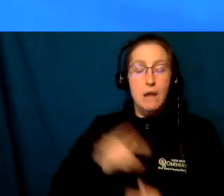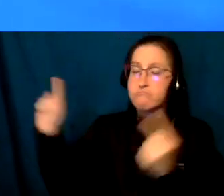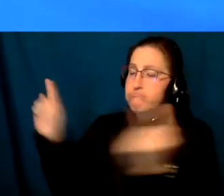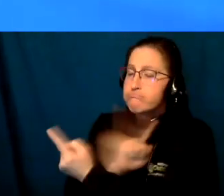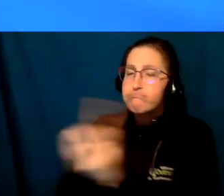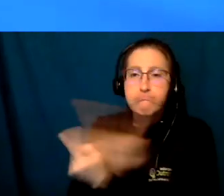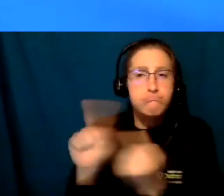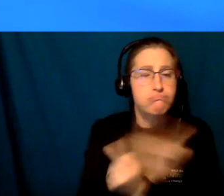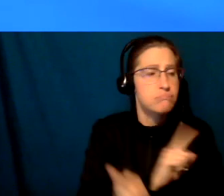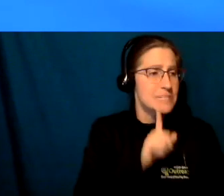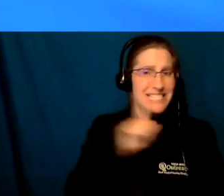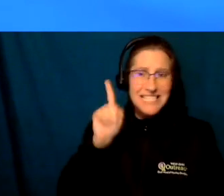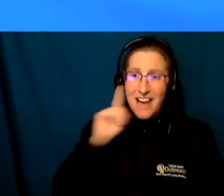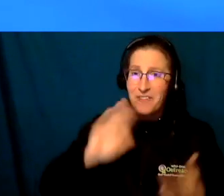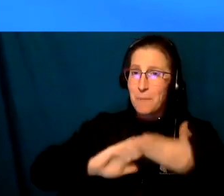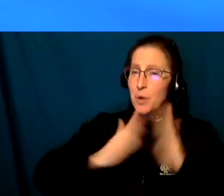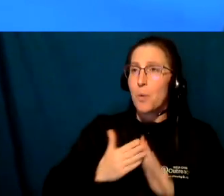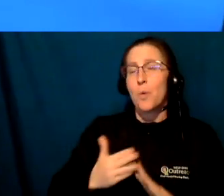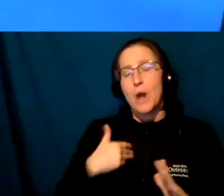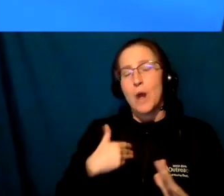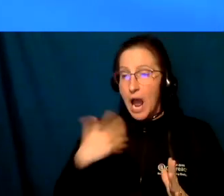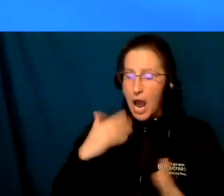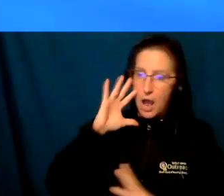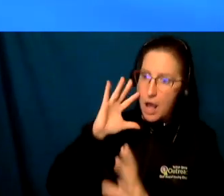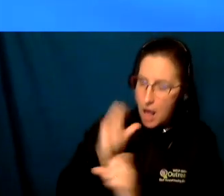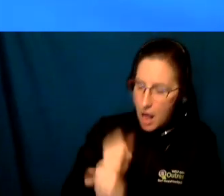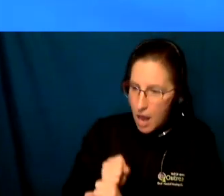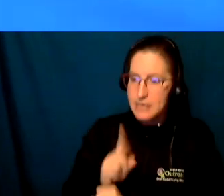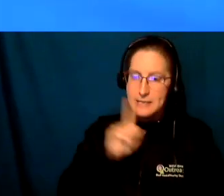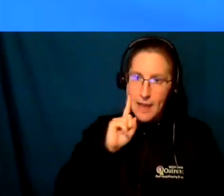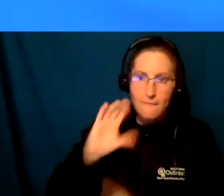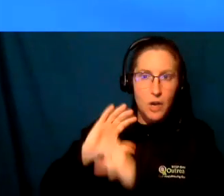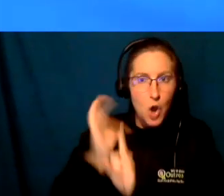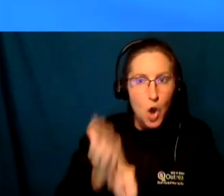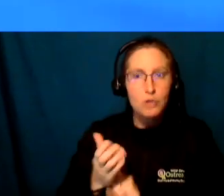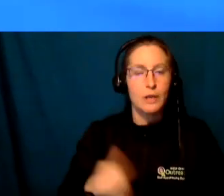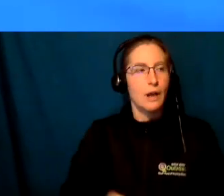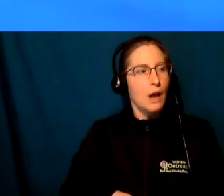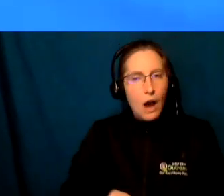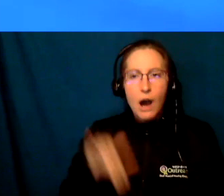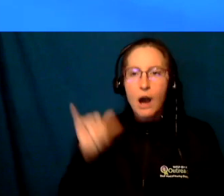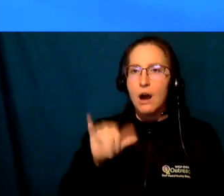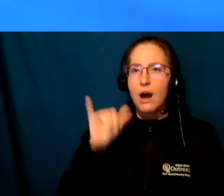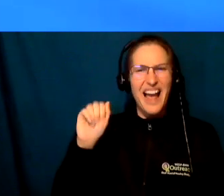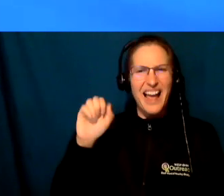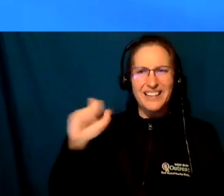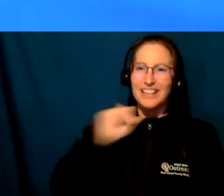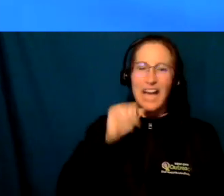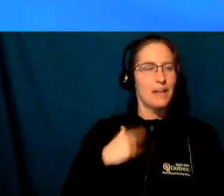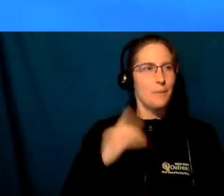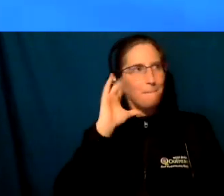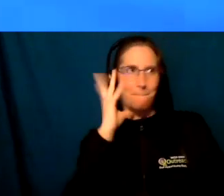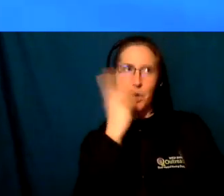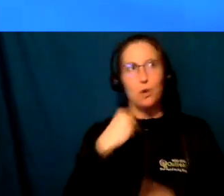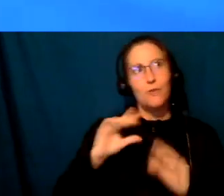community, and my eyes were open to deaf culture and realizing that American Sign Language is more than just a beautiful language. There's a